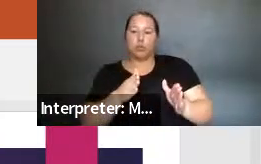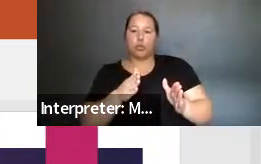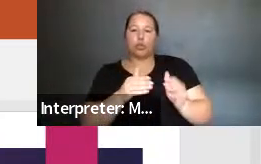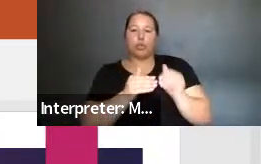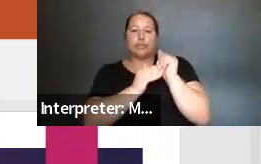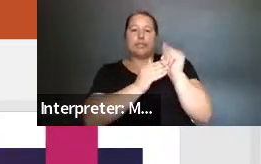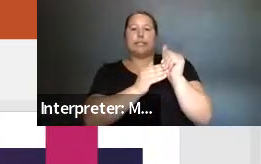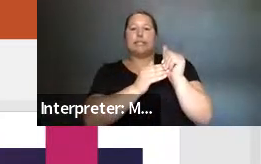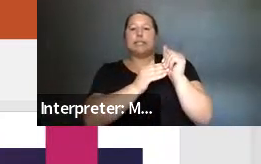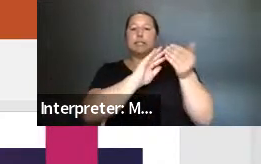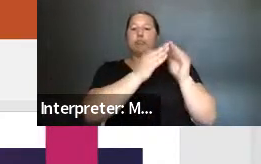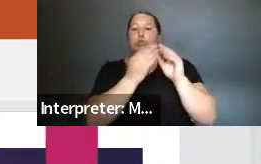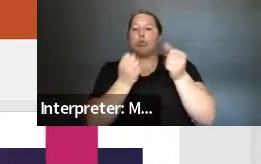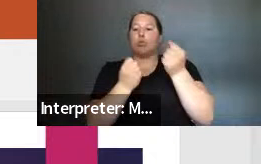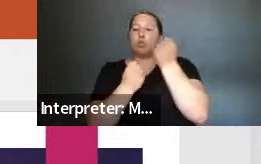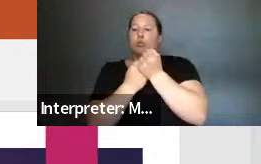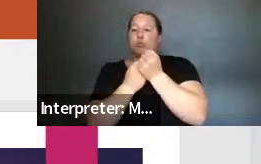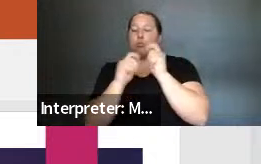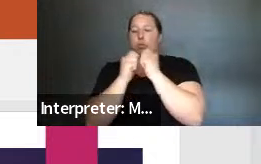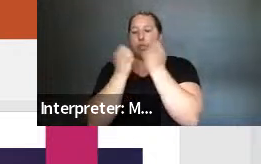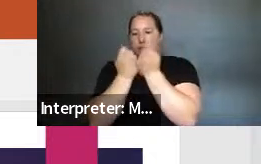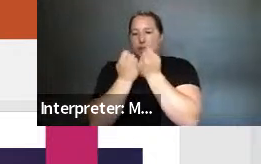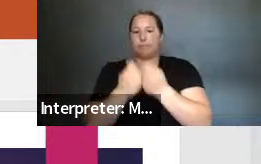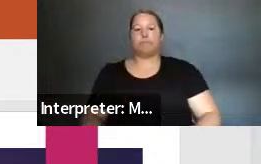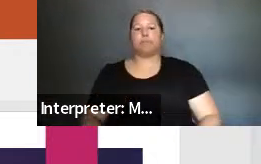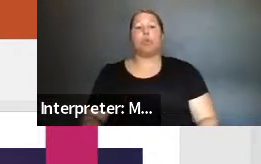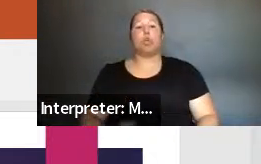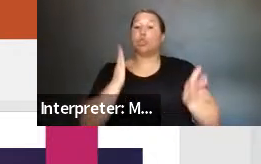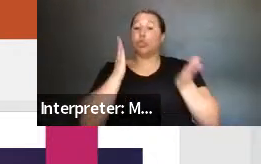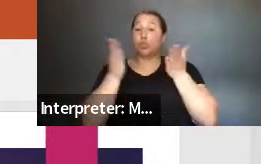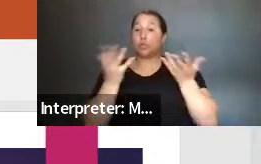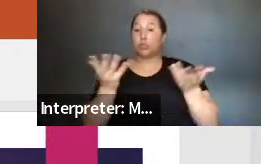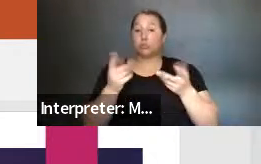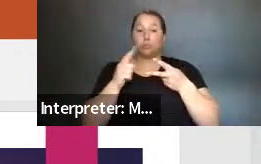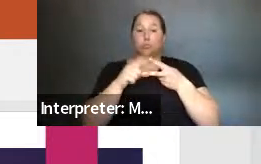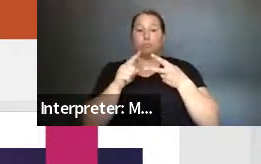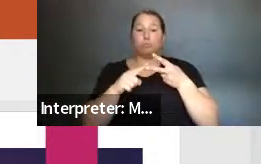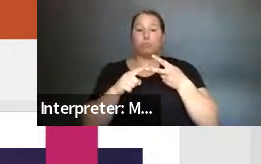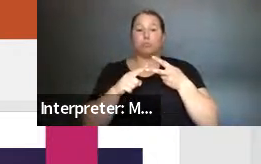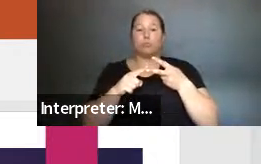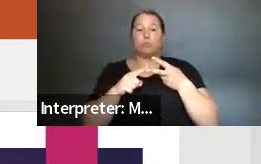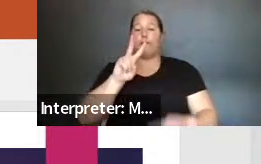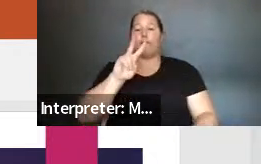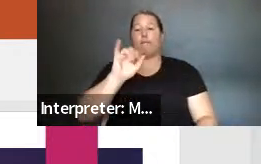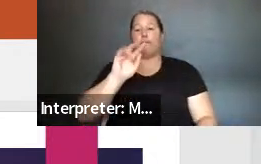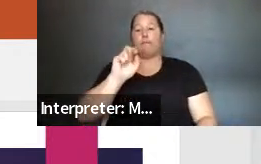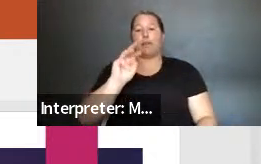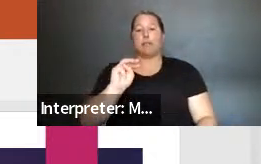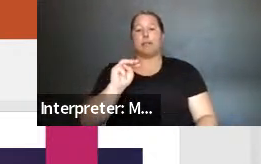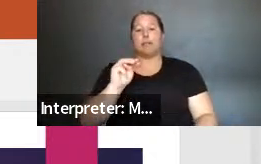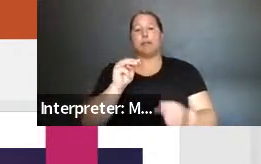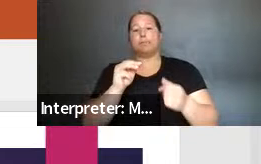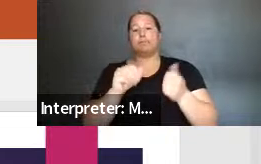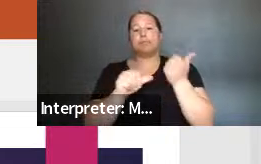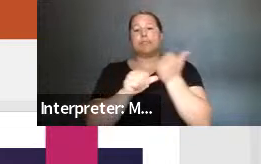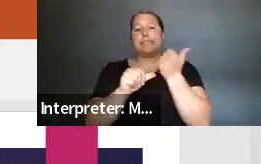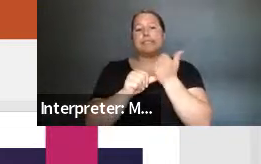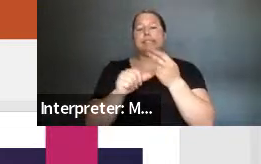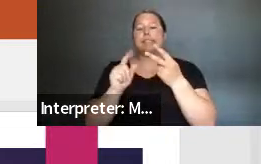team. The services that the community support team provides include victim assistance and counseling